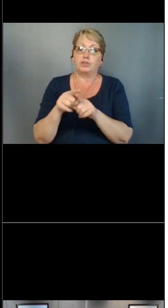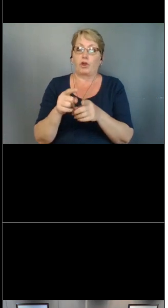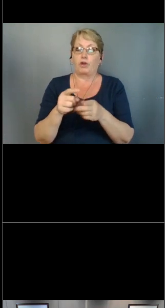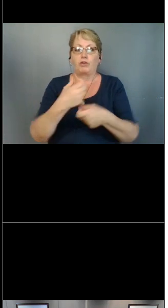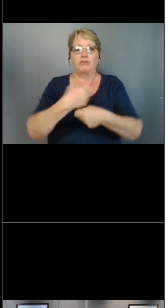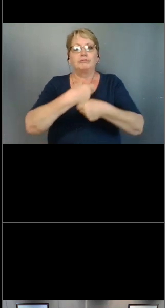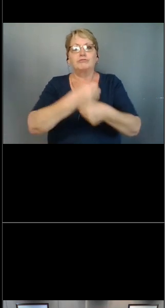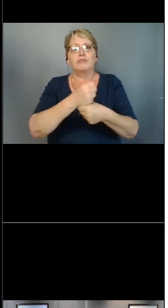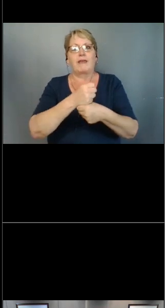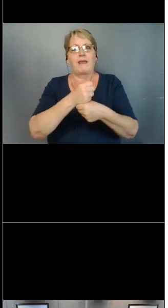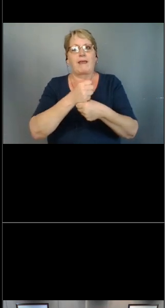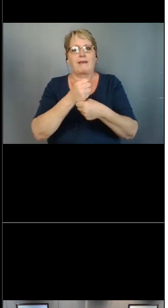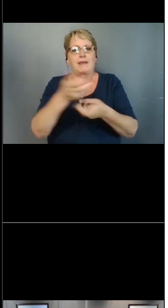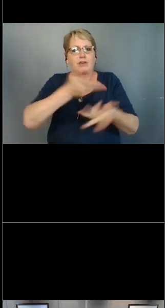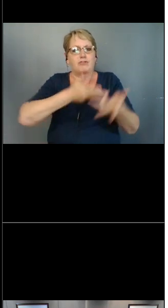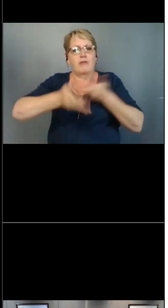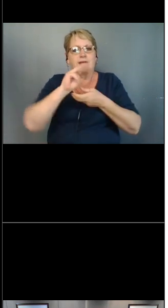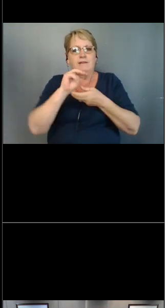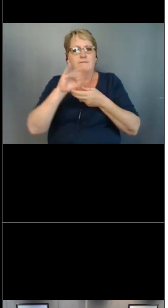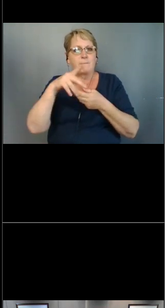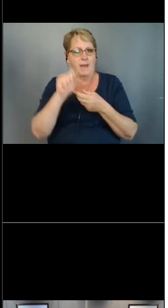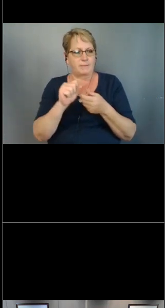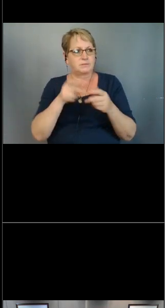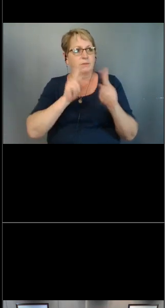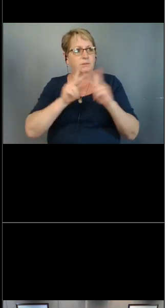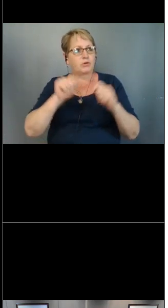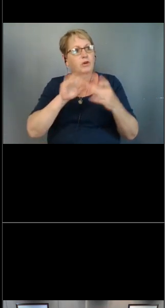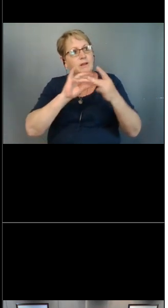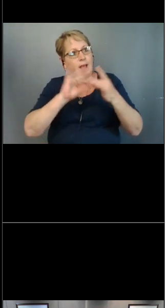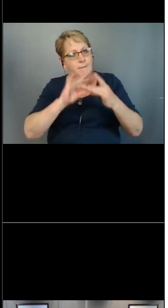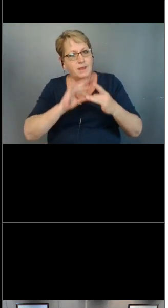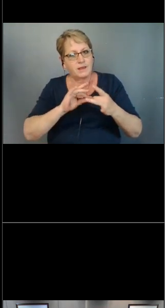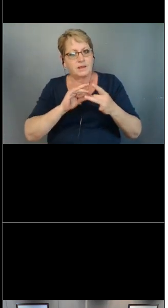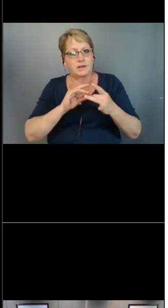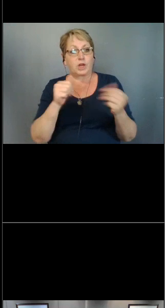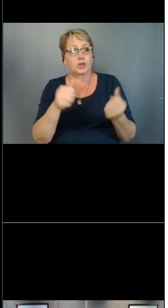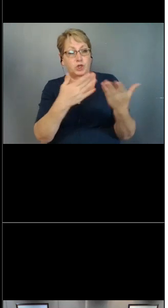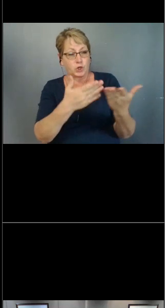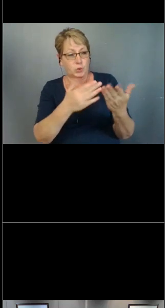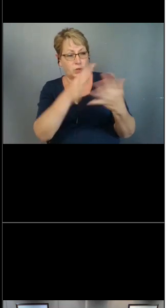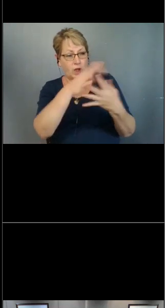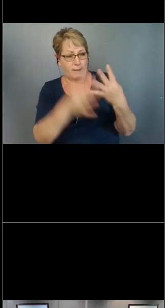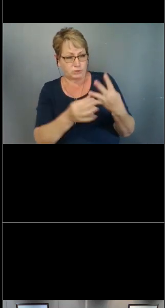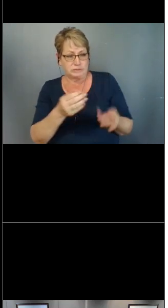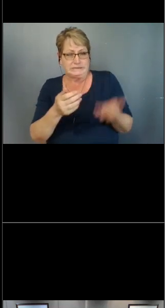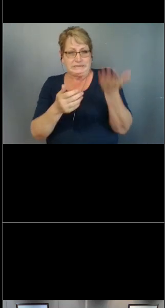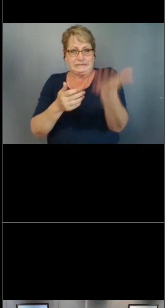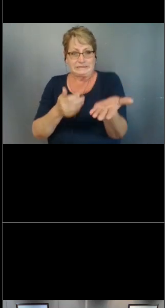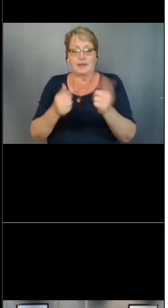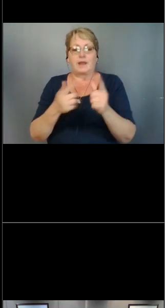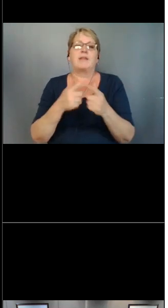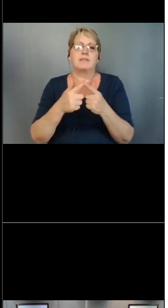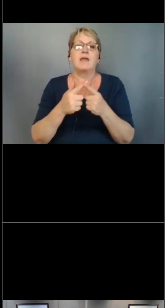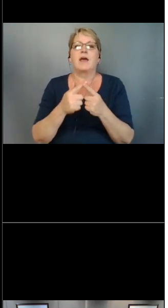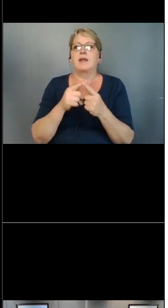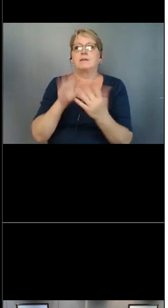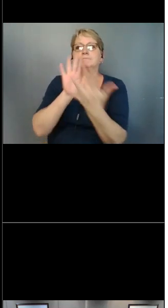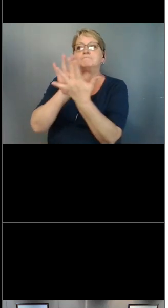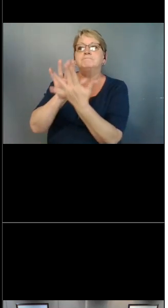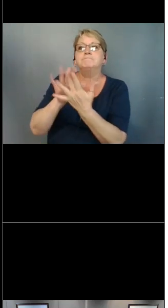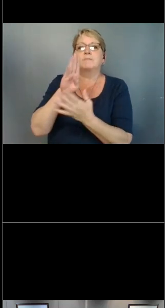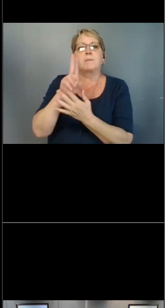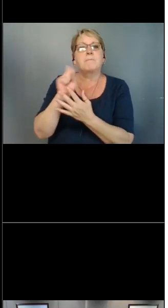individuals to comment on, where numerous alternatives were listed. Additionally, Metro staff conducted in-reach to bus operators and other